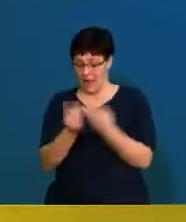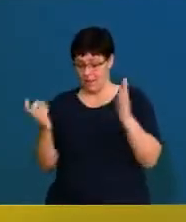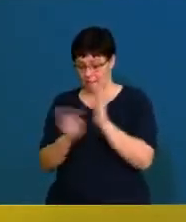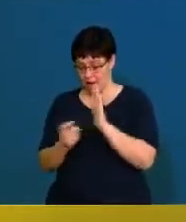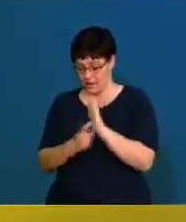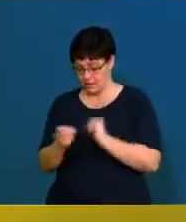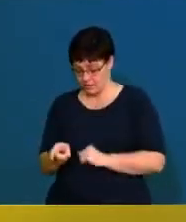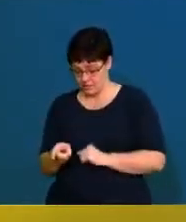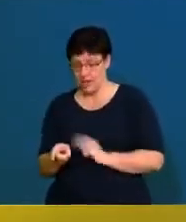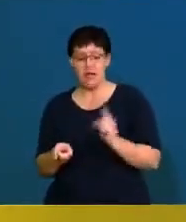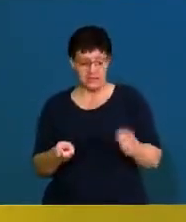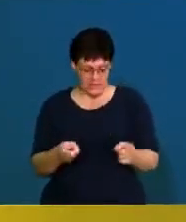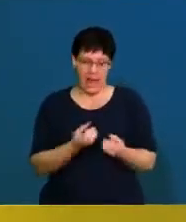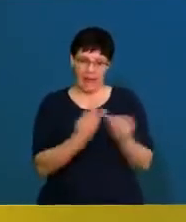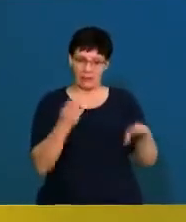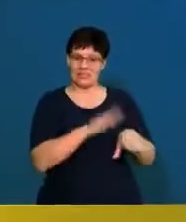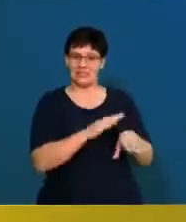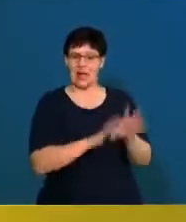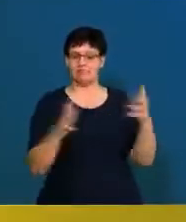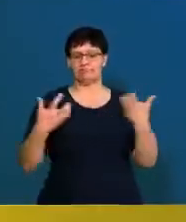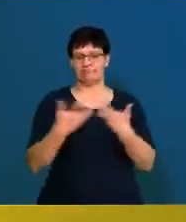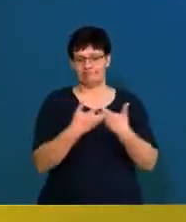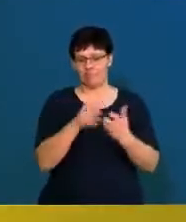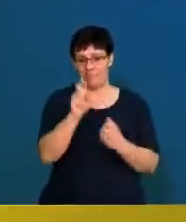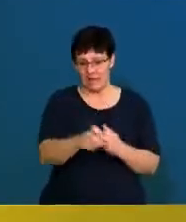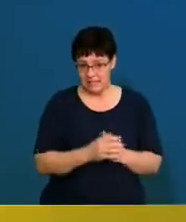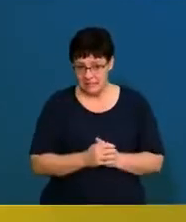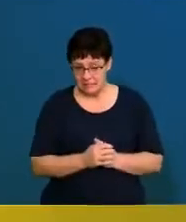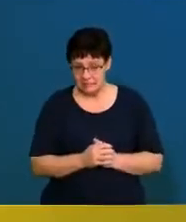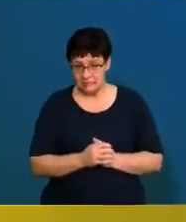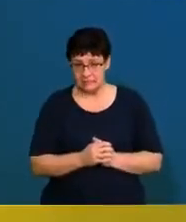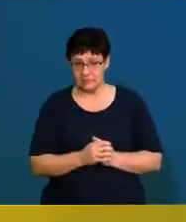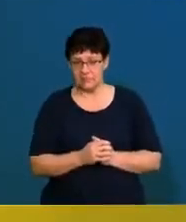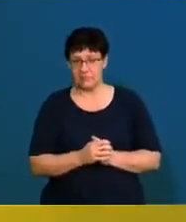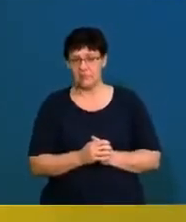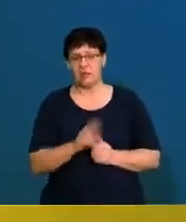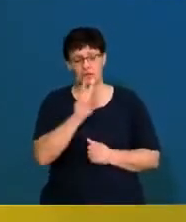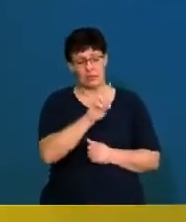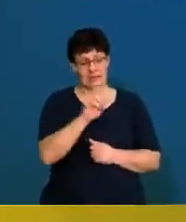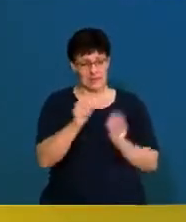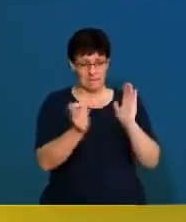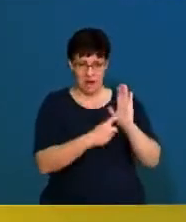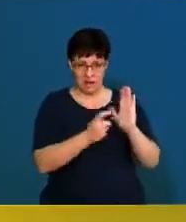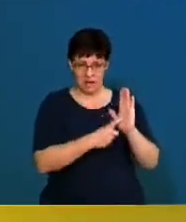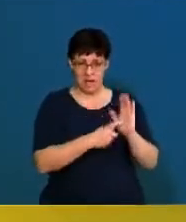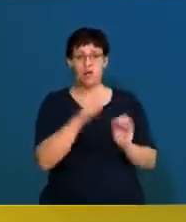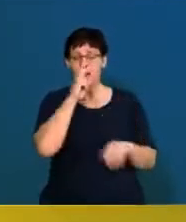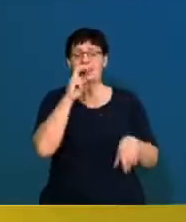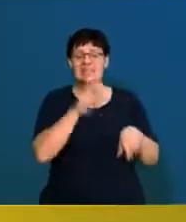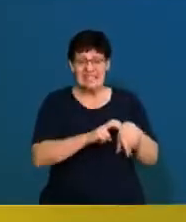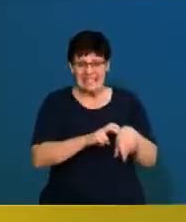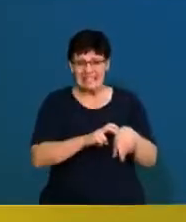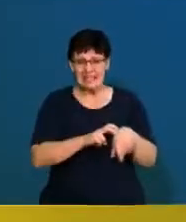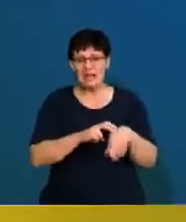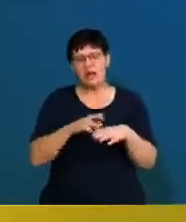has an implication on the amount of time that you actually need to allocate for it, okay? So if it's 20 marks, you need at least, or a